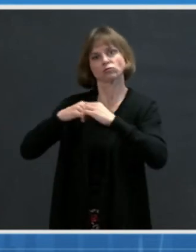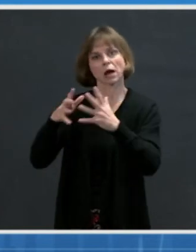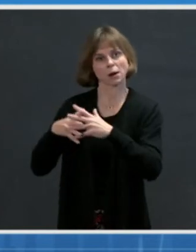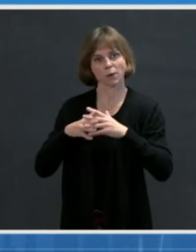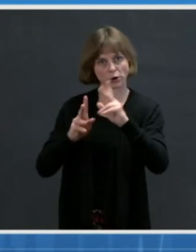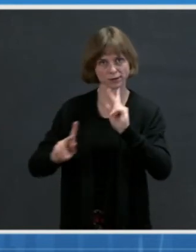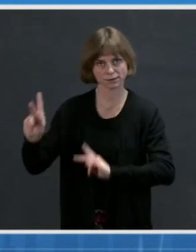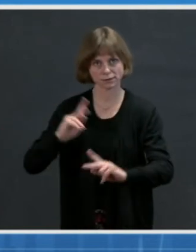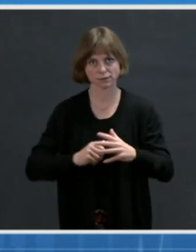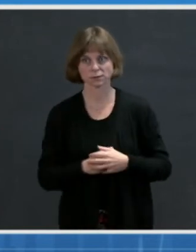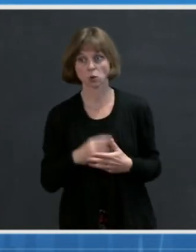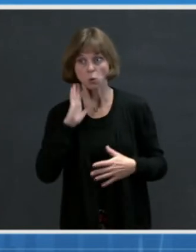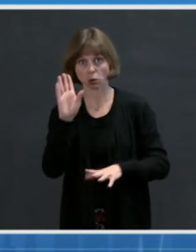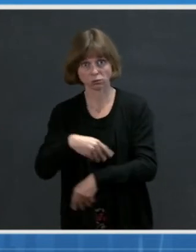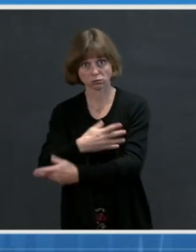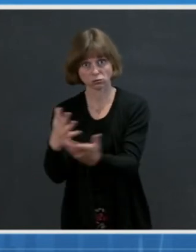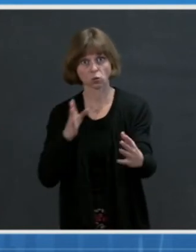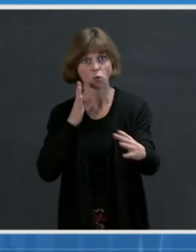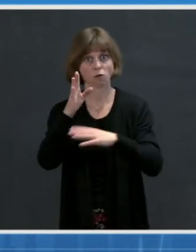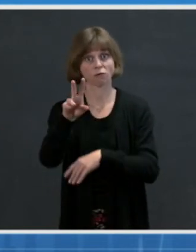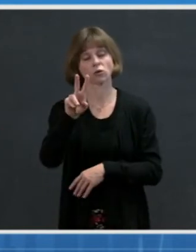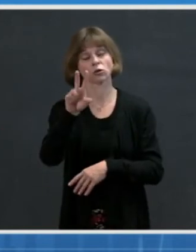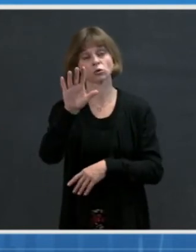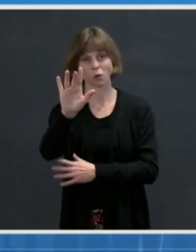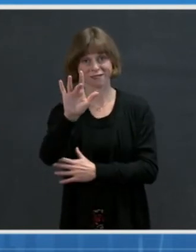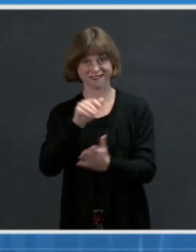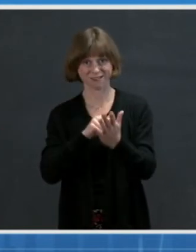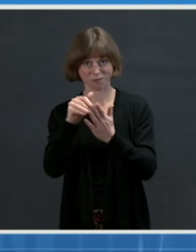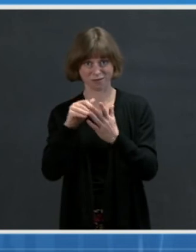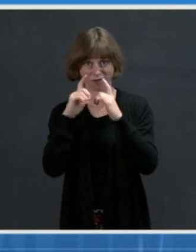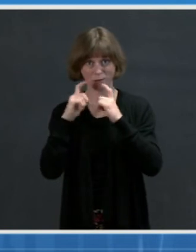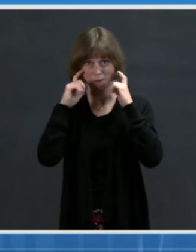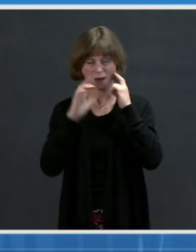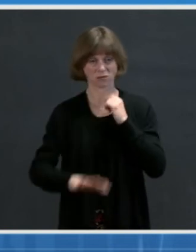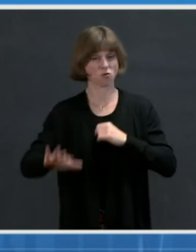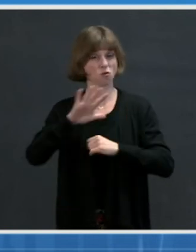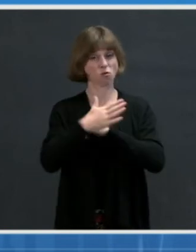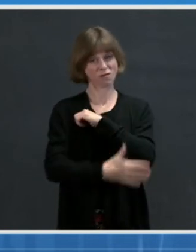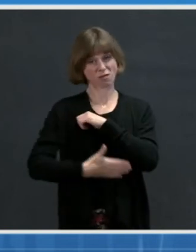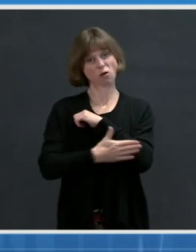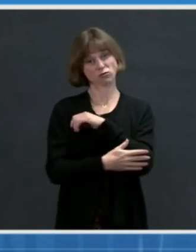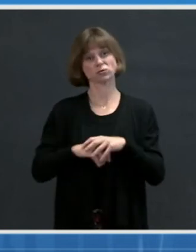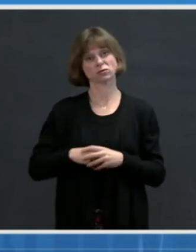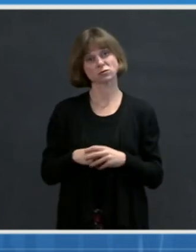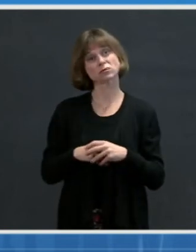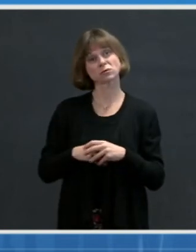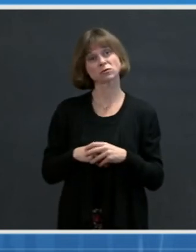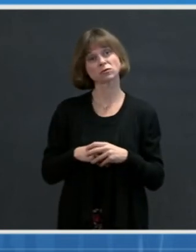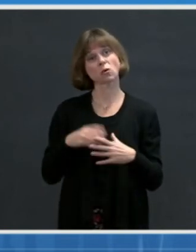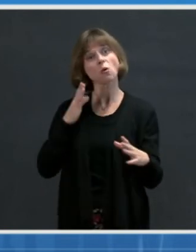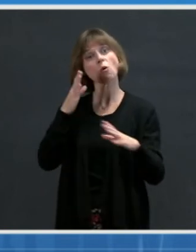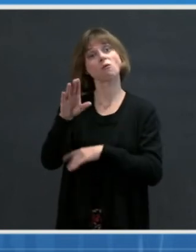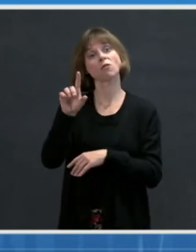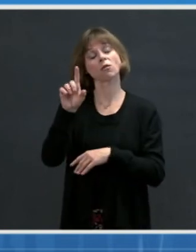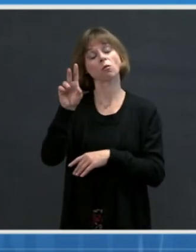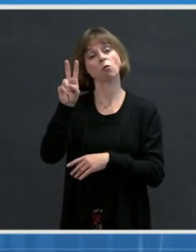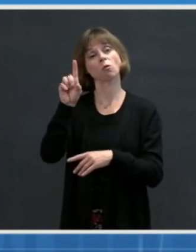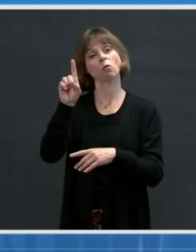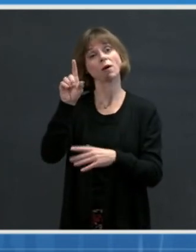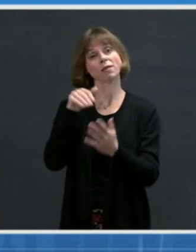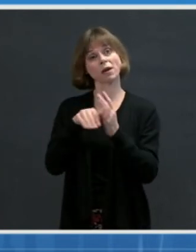than 25 million masks across the country. These masks will be available at more than 1,300 community health centers and